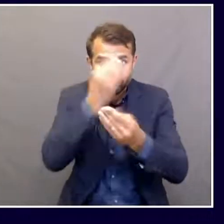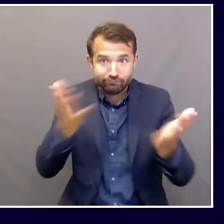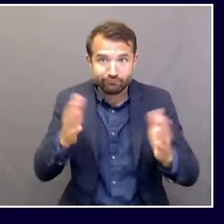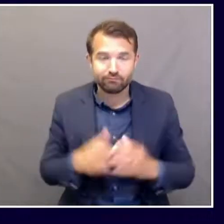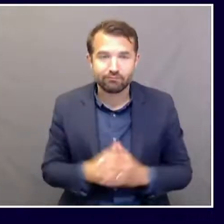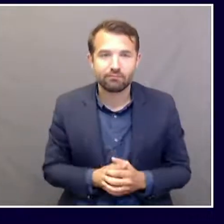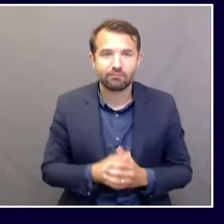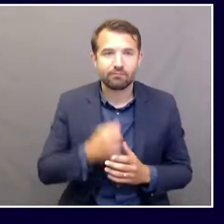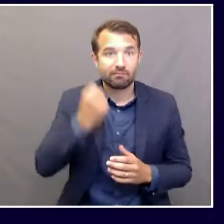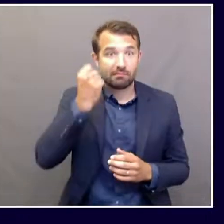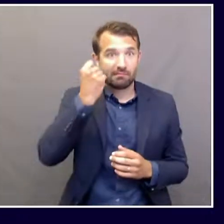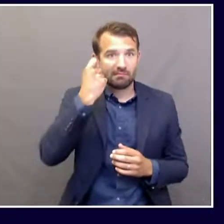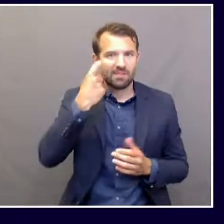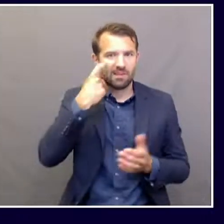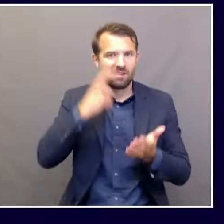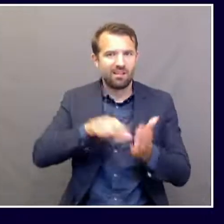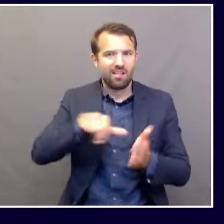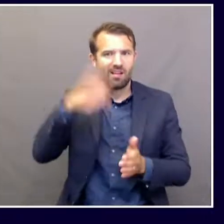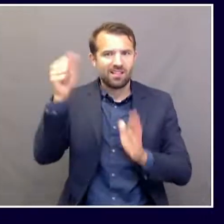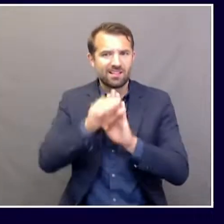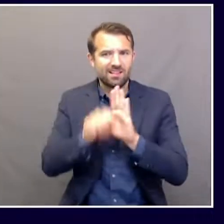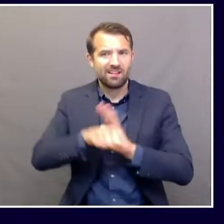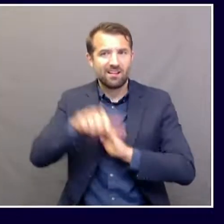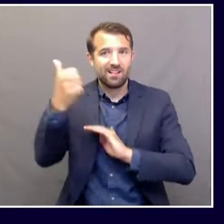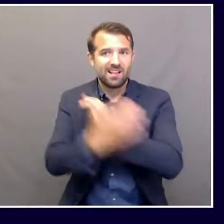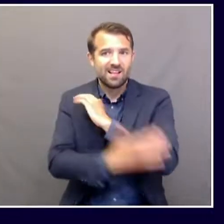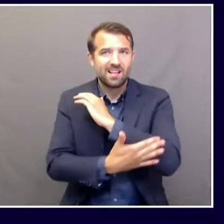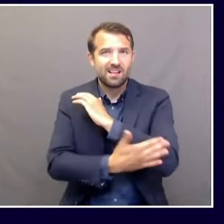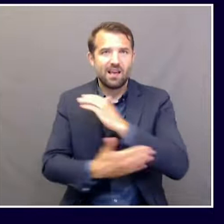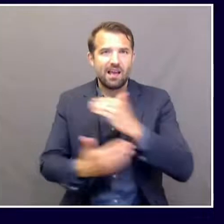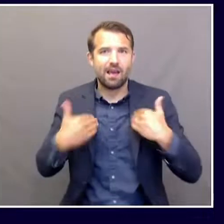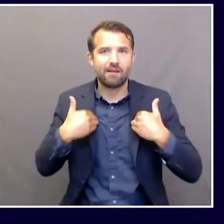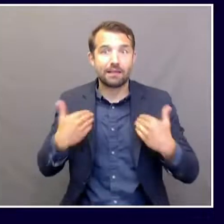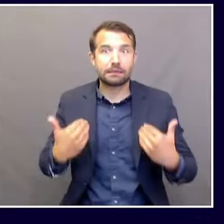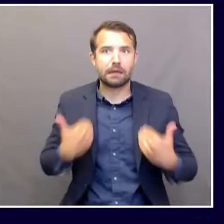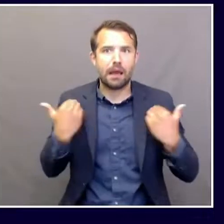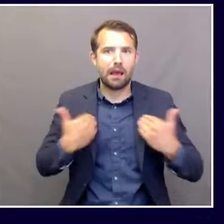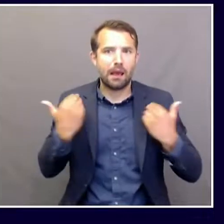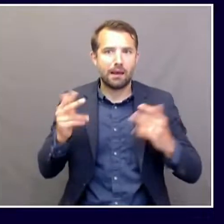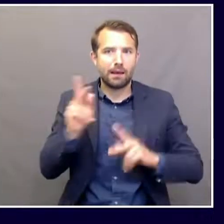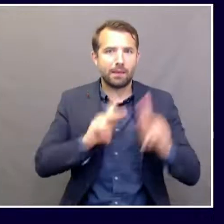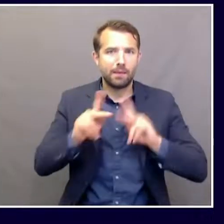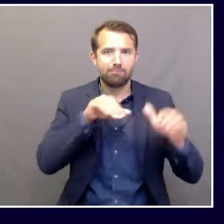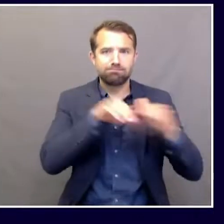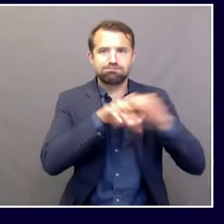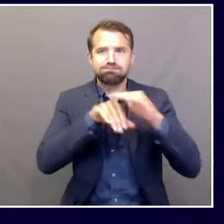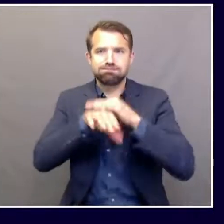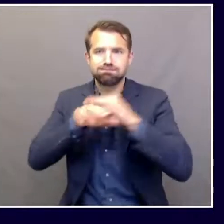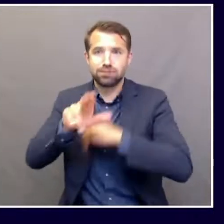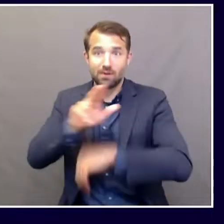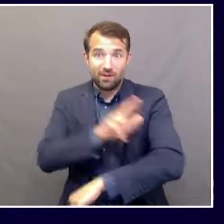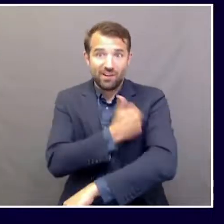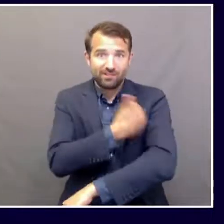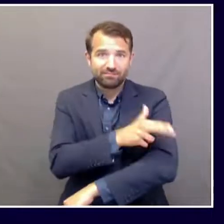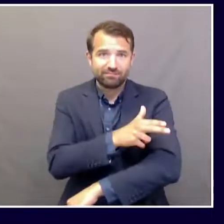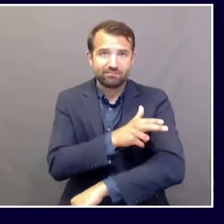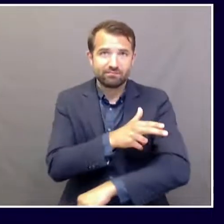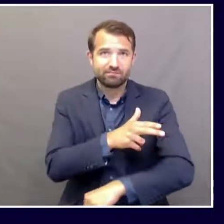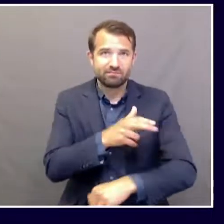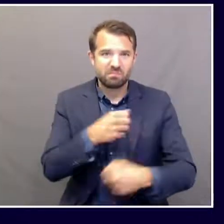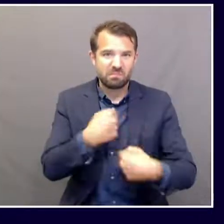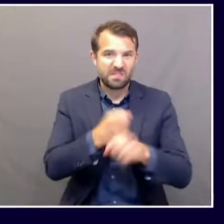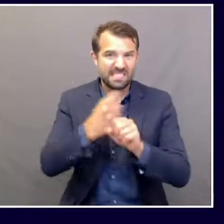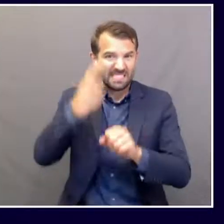in some other countries where we're seeing a lot of younger people ending up in the hospital, which makes sense. More and more older people are vaccinated and they're less likely to be hospitalized.